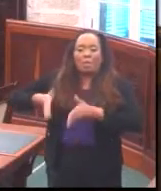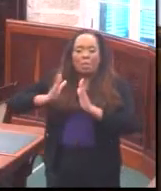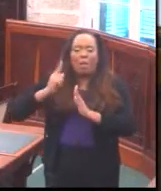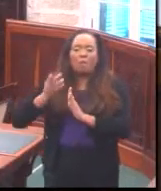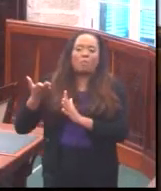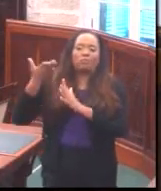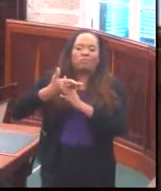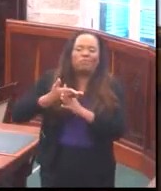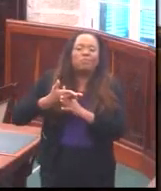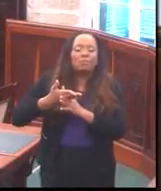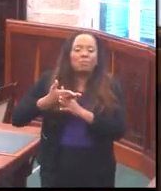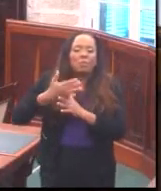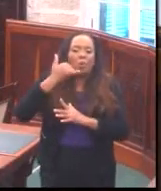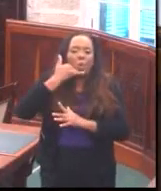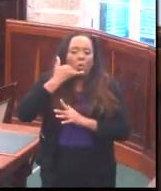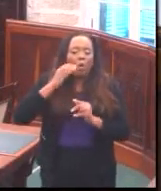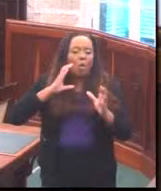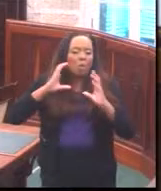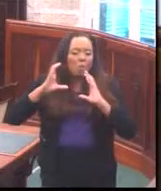interception.